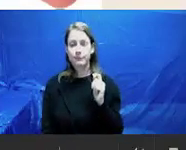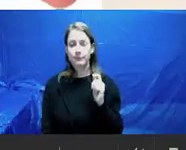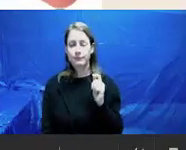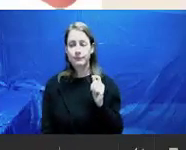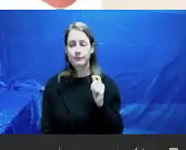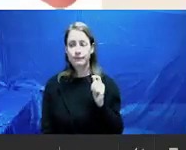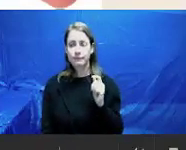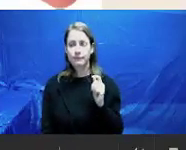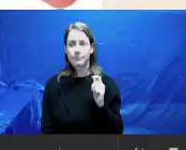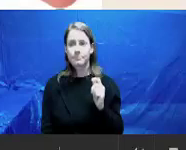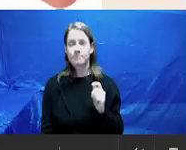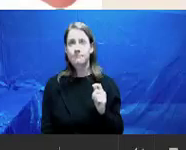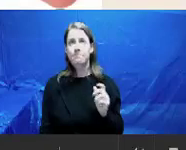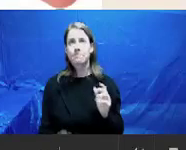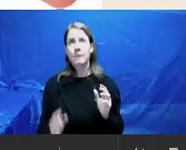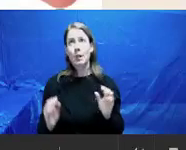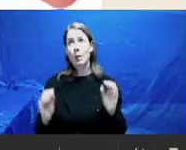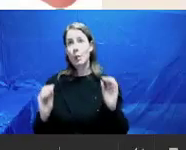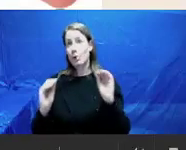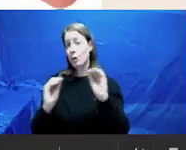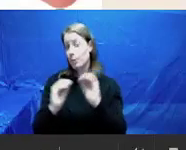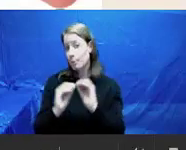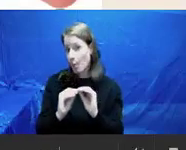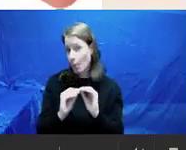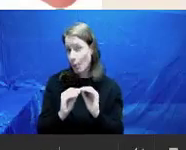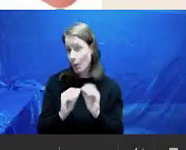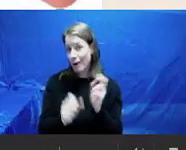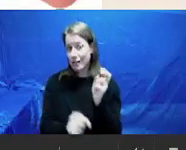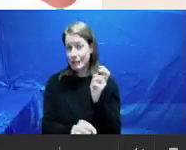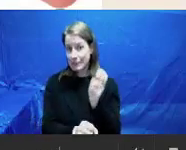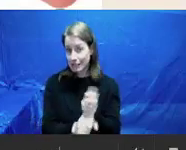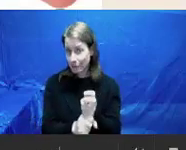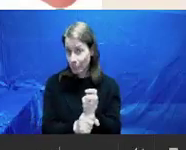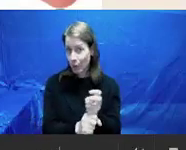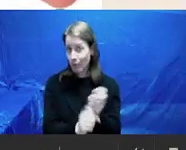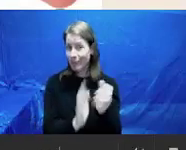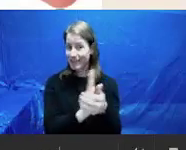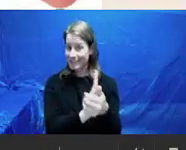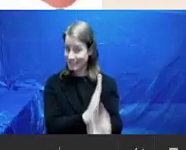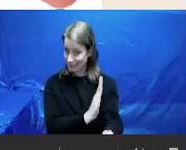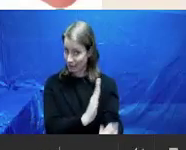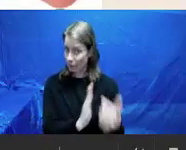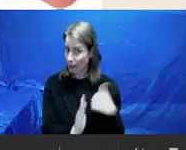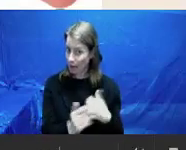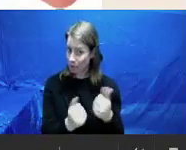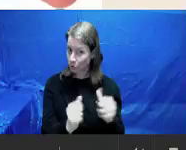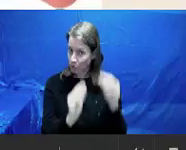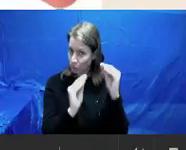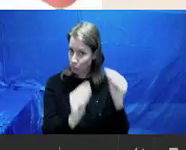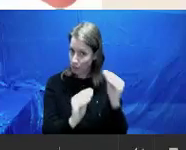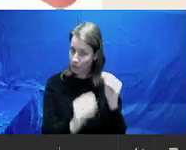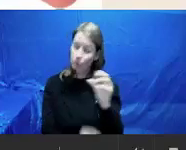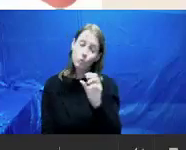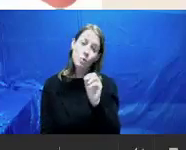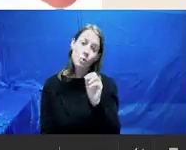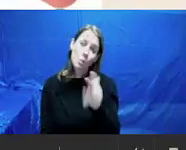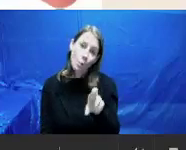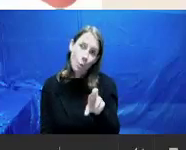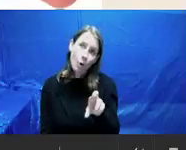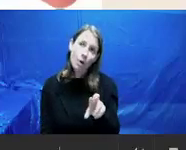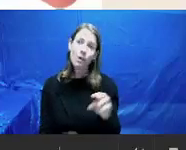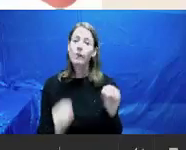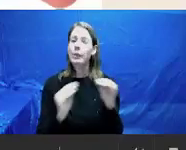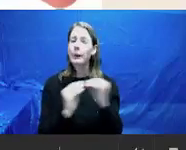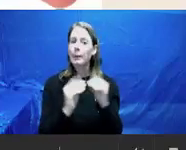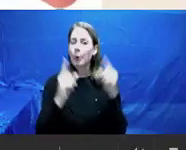more difficult the skill that I am teaching, or the more complex the concept is